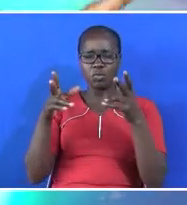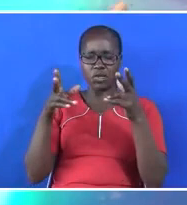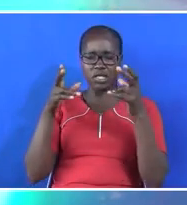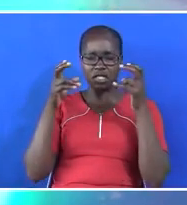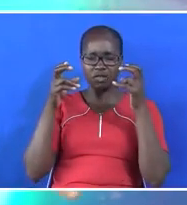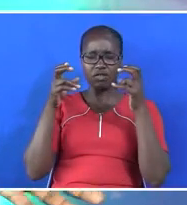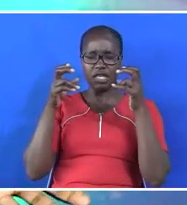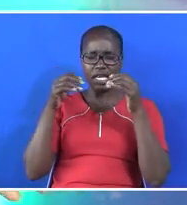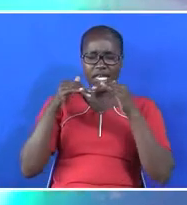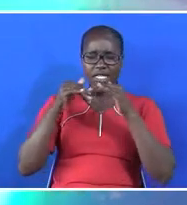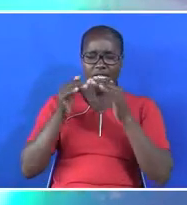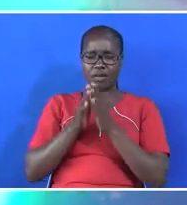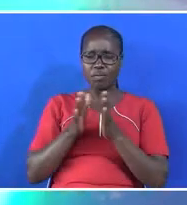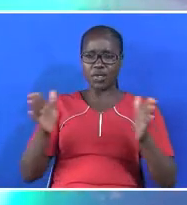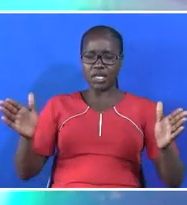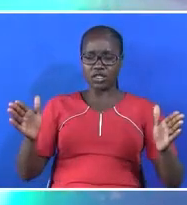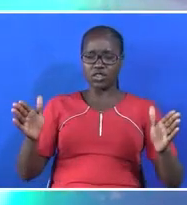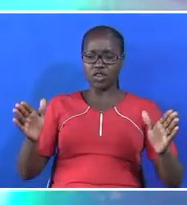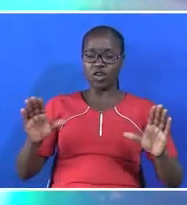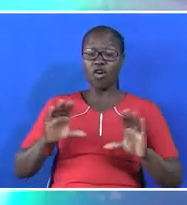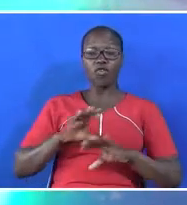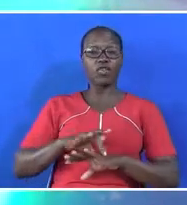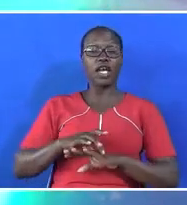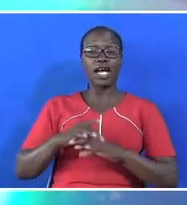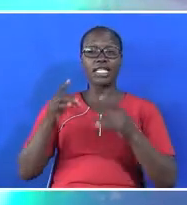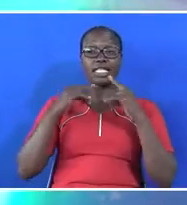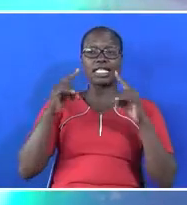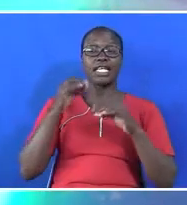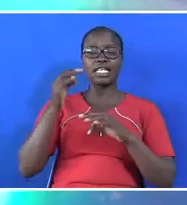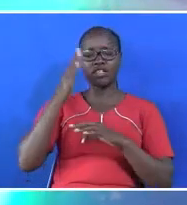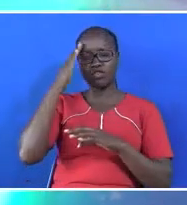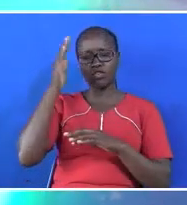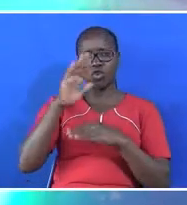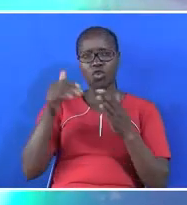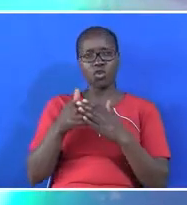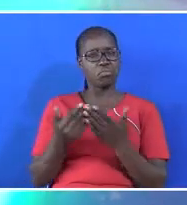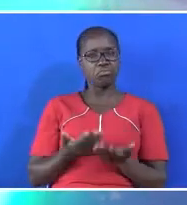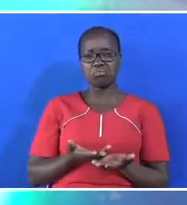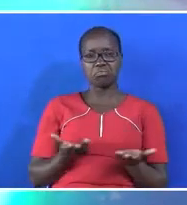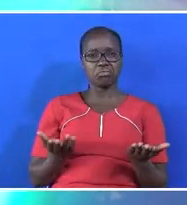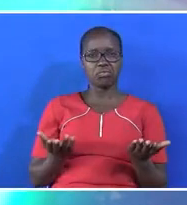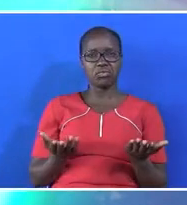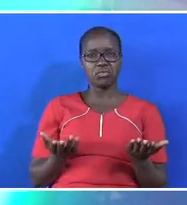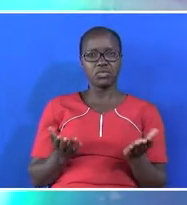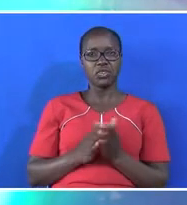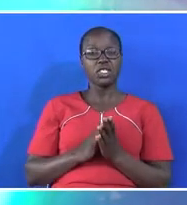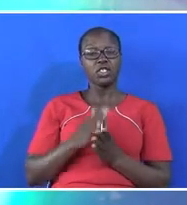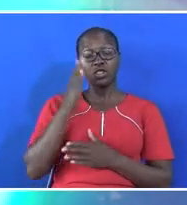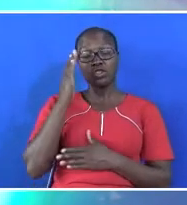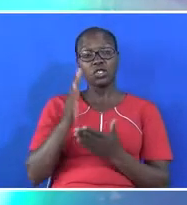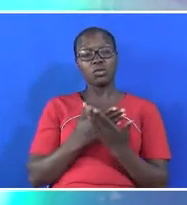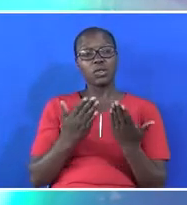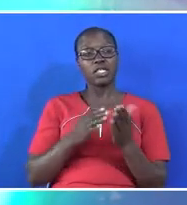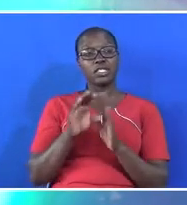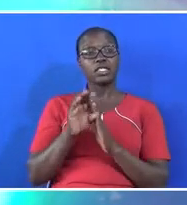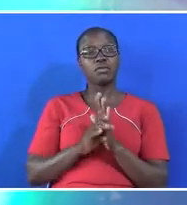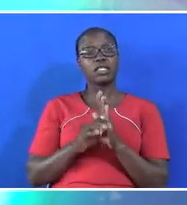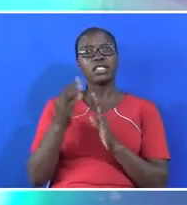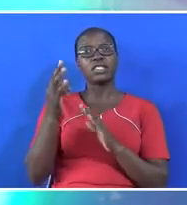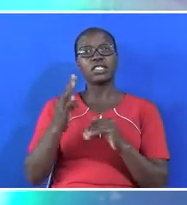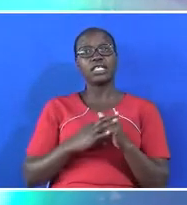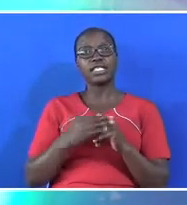the earth? Declare if you know it all." Declare. You know, somewhere in chapter 38, he